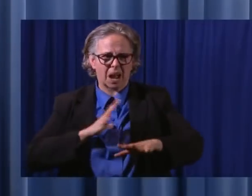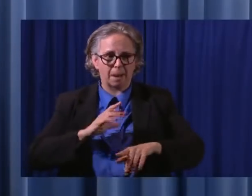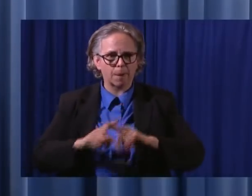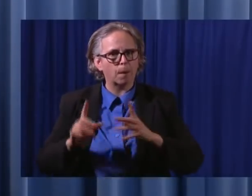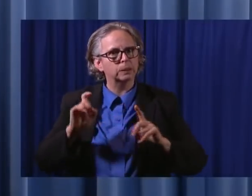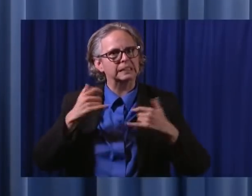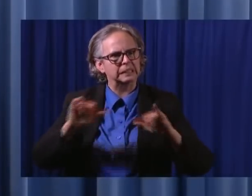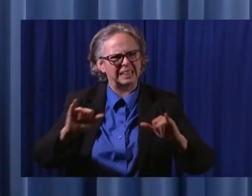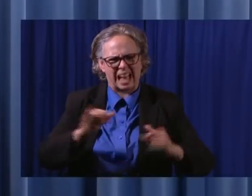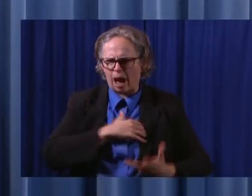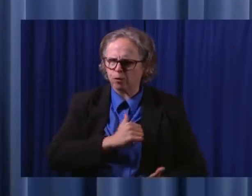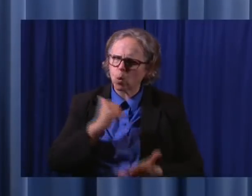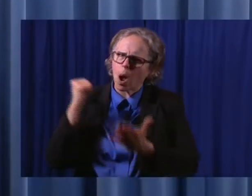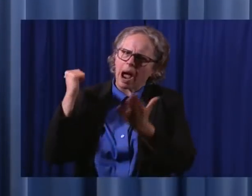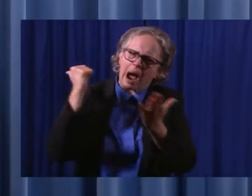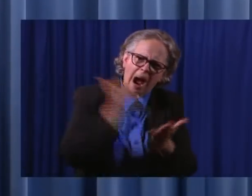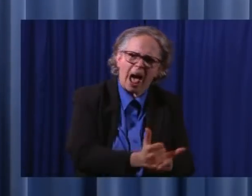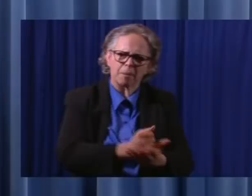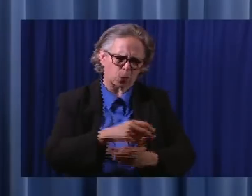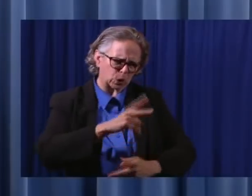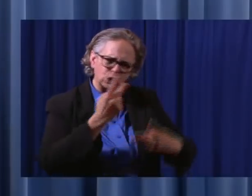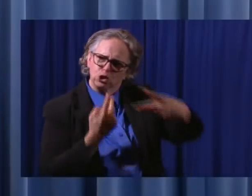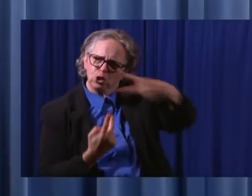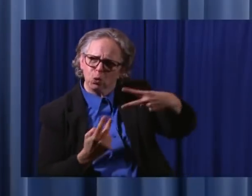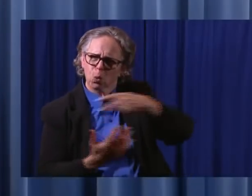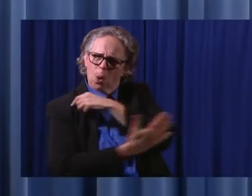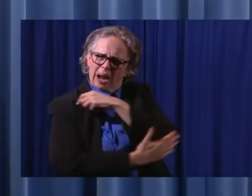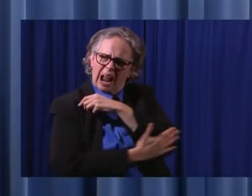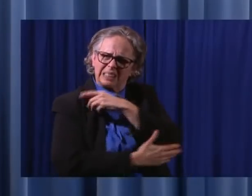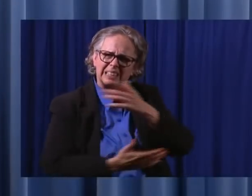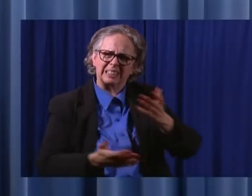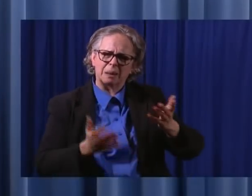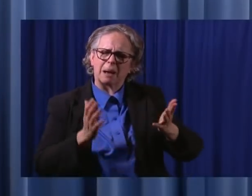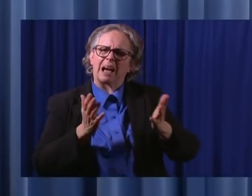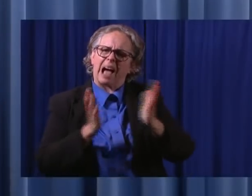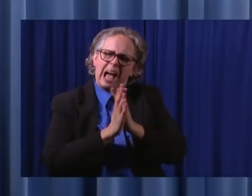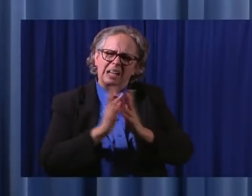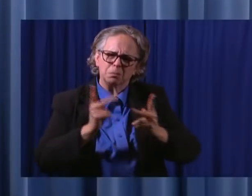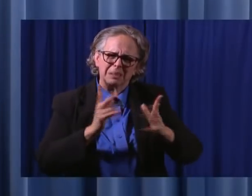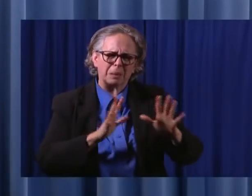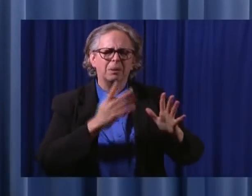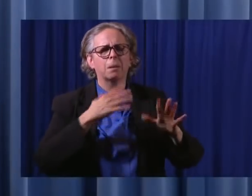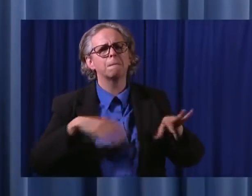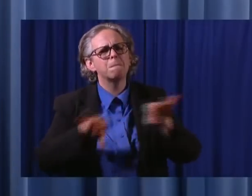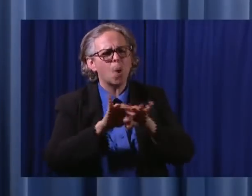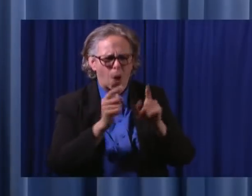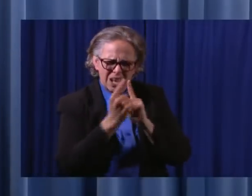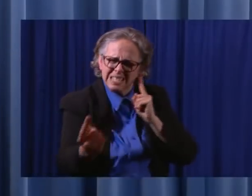to redouble their efforts to social distance, wear a mask in public, and follow good hand-washing